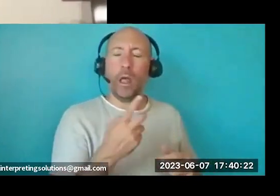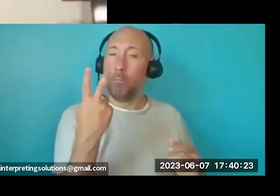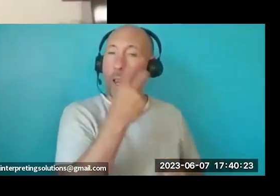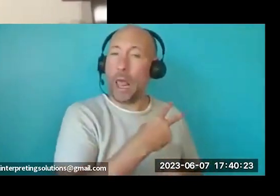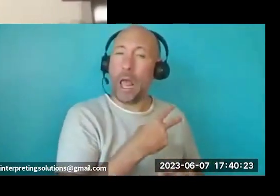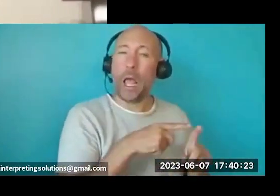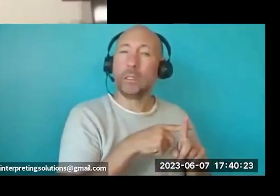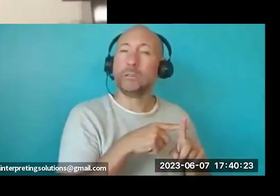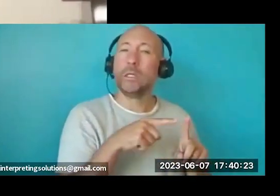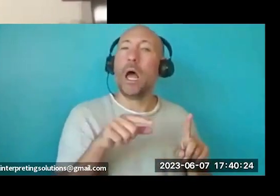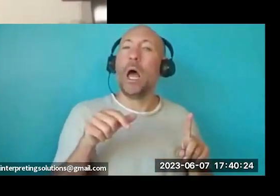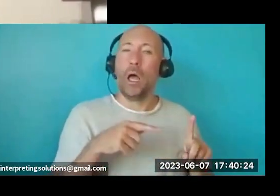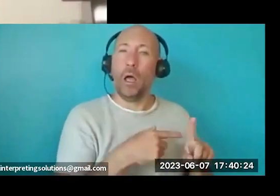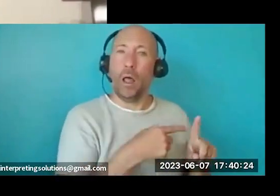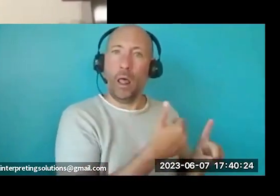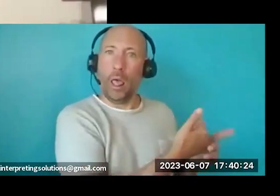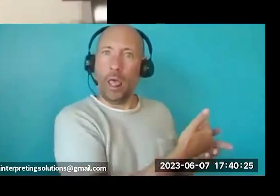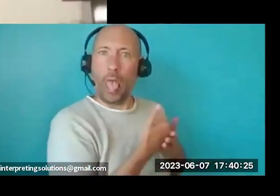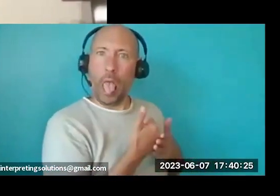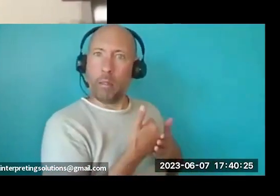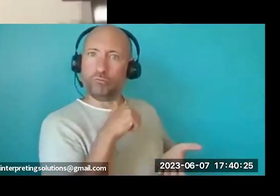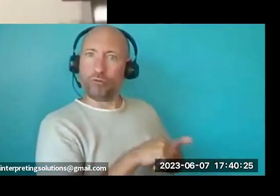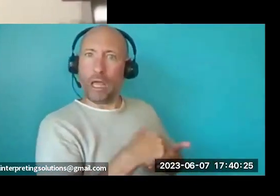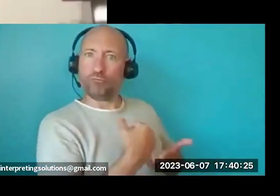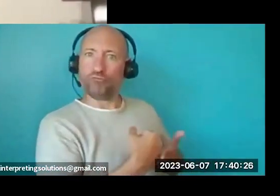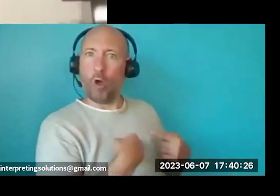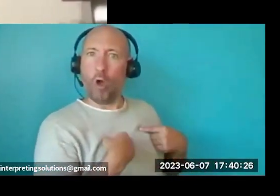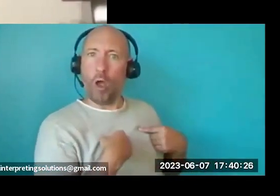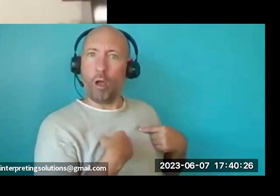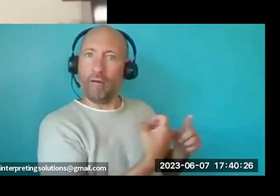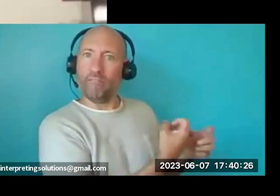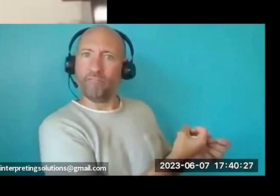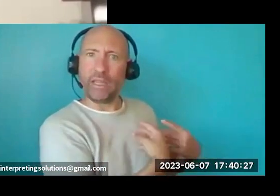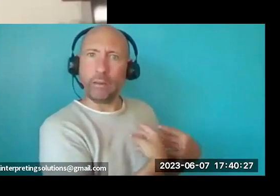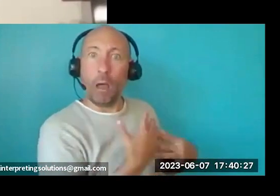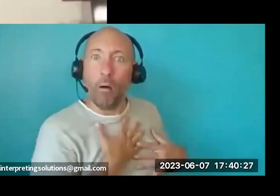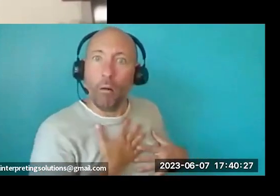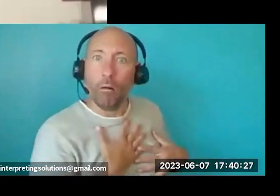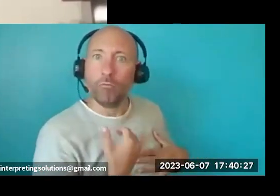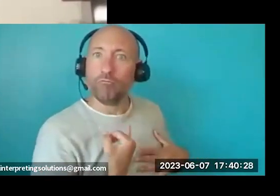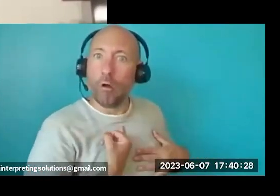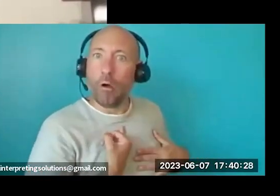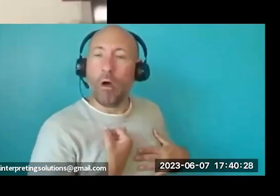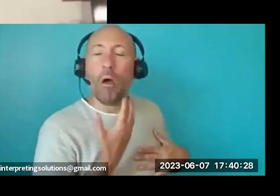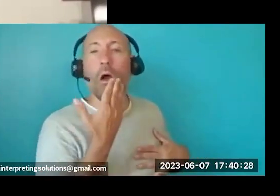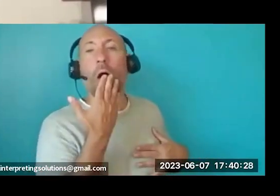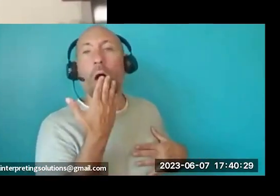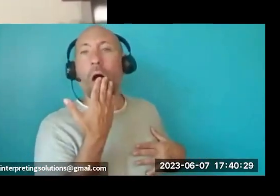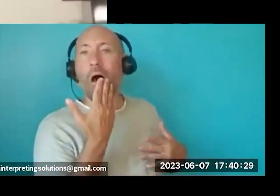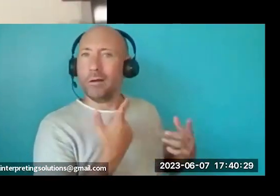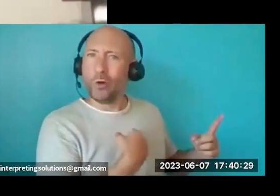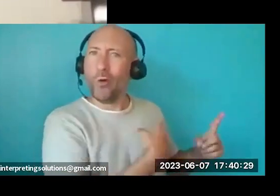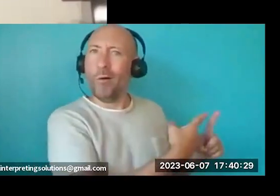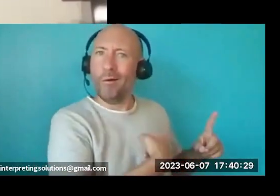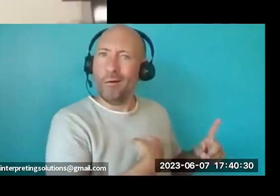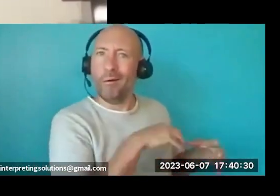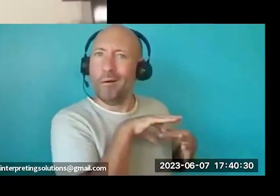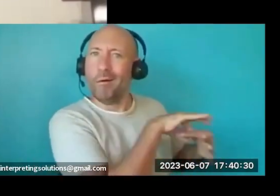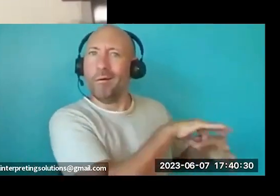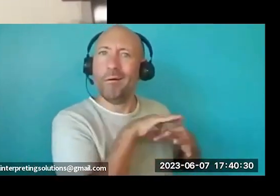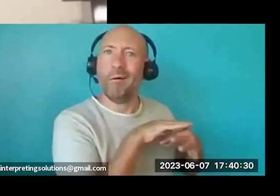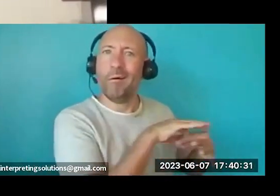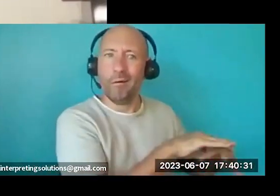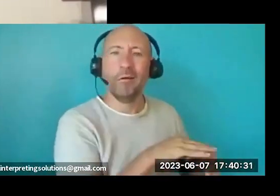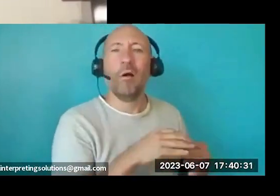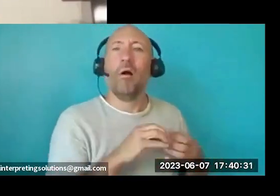is right or wrong. Sometimes the feedback is just the opposite. And we also play on that. At the end